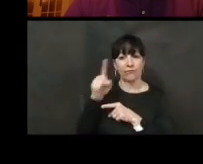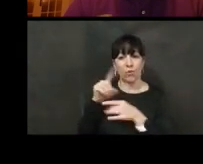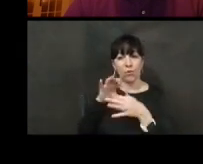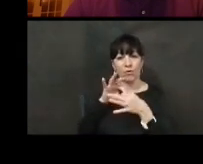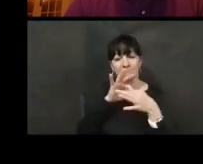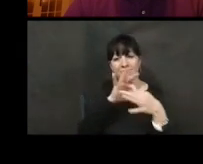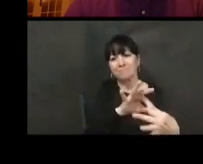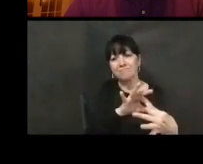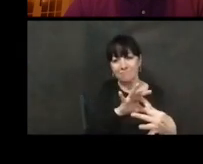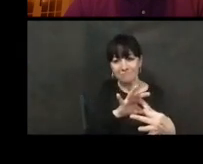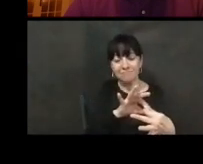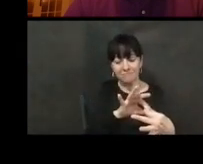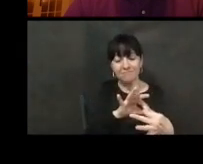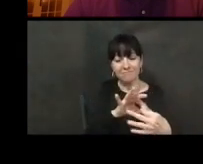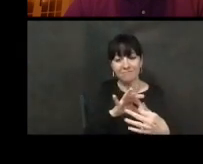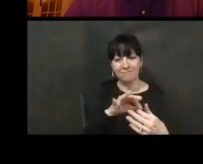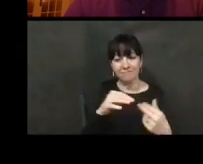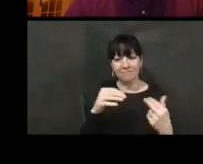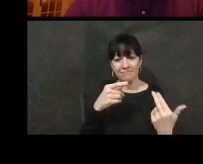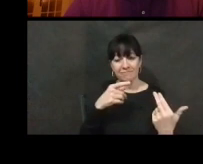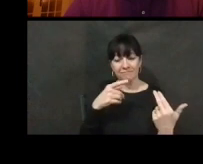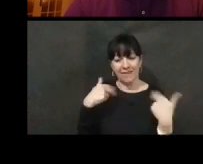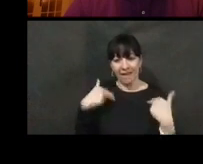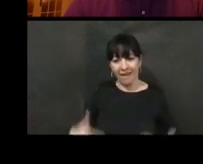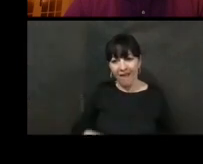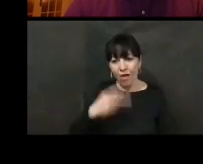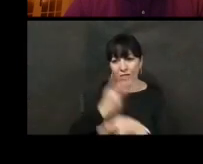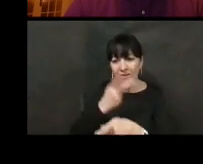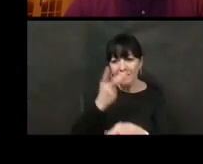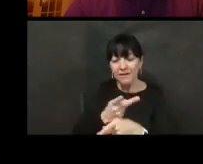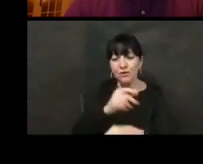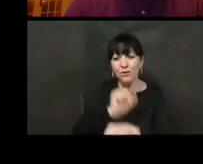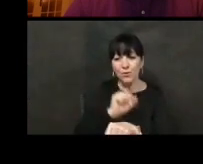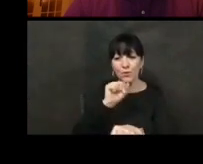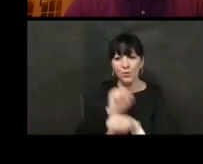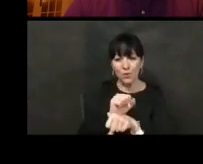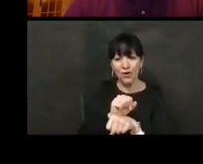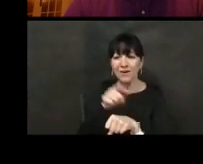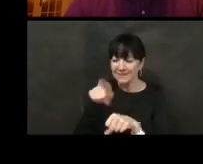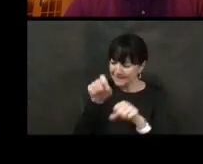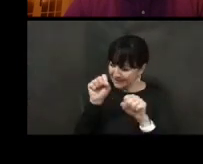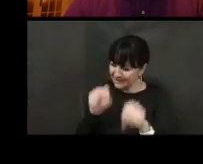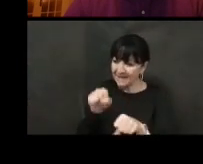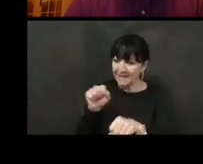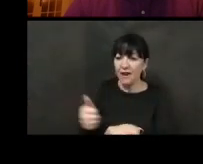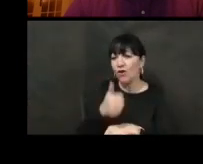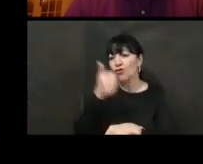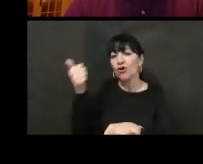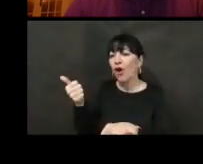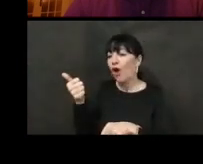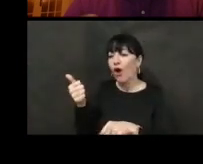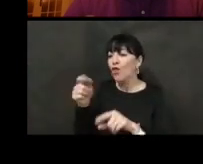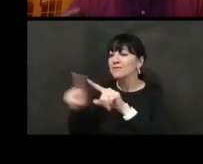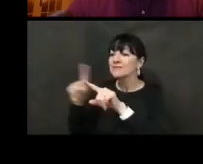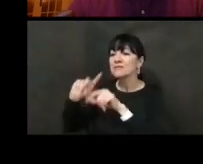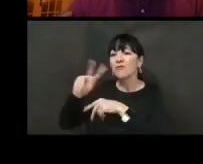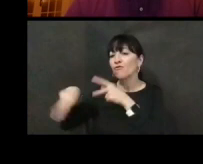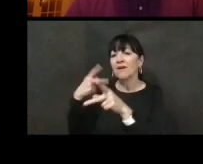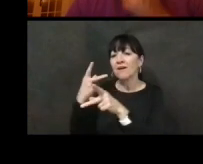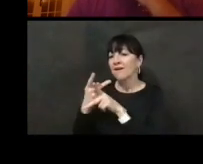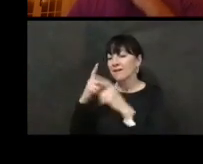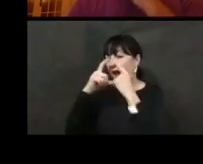want to encourage people, again, there's many ways to, there's, over 1,000 ways at this point to get